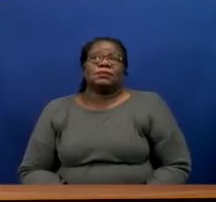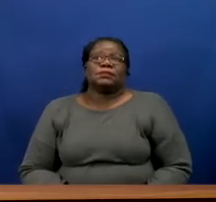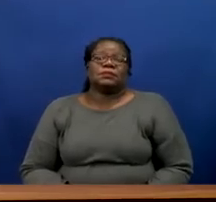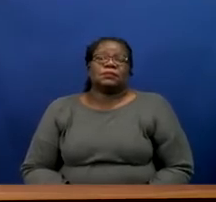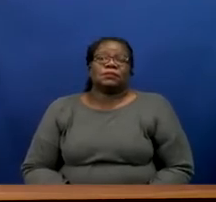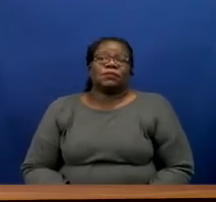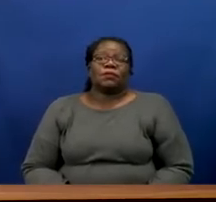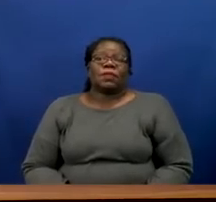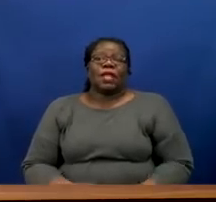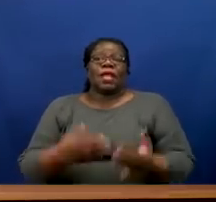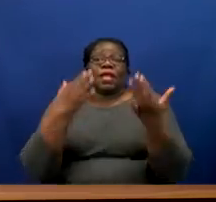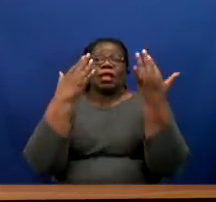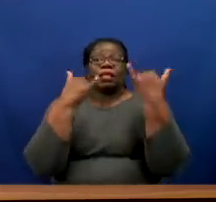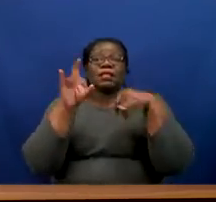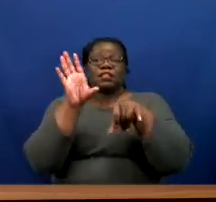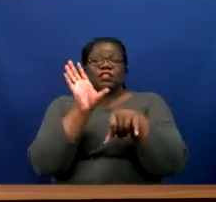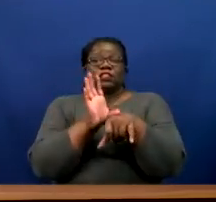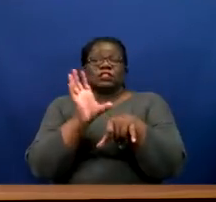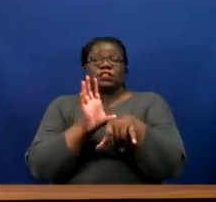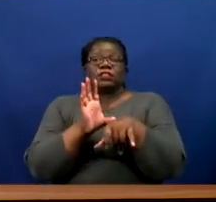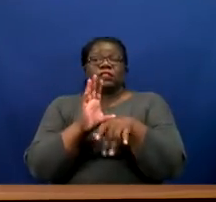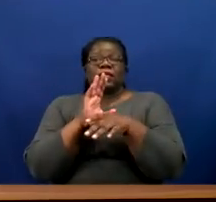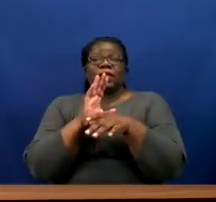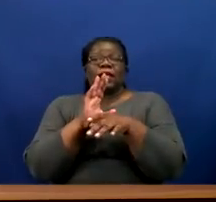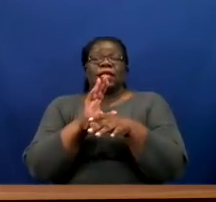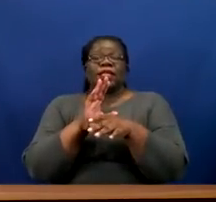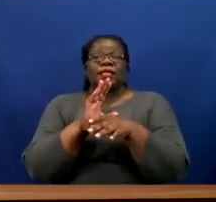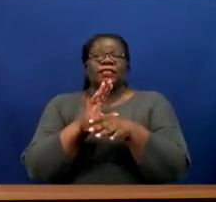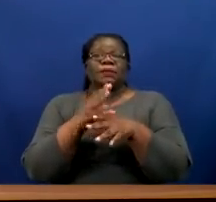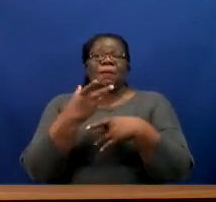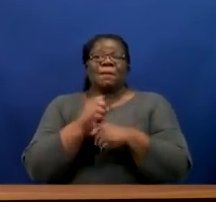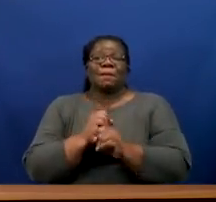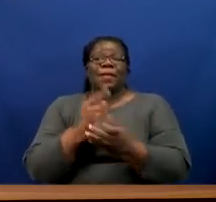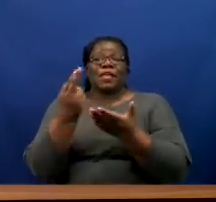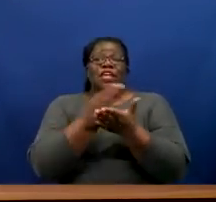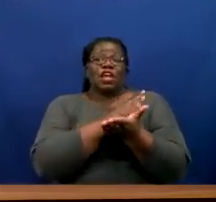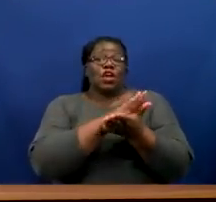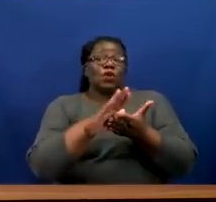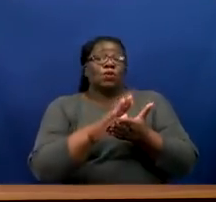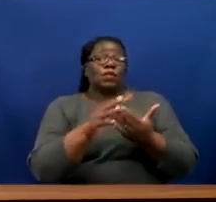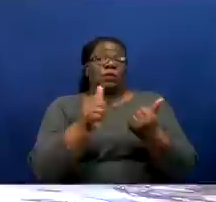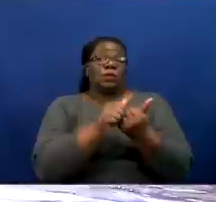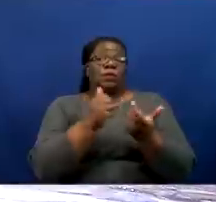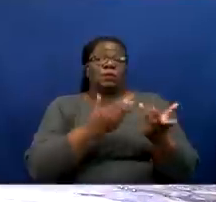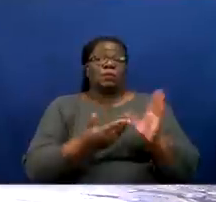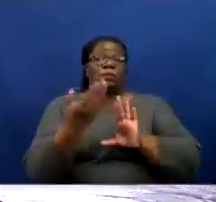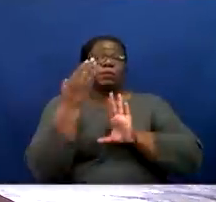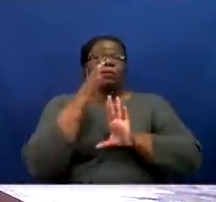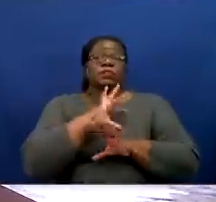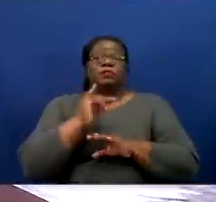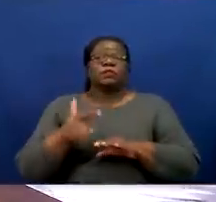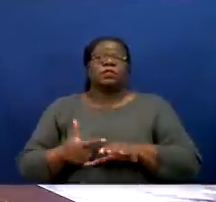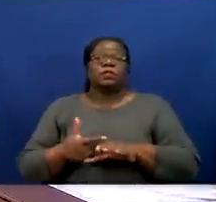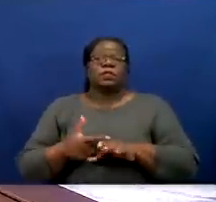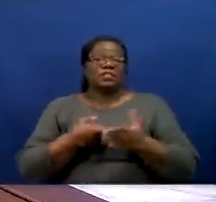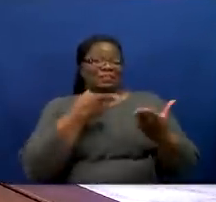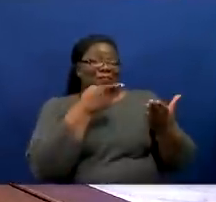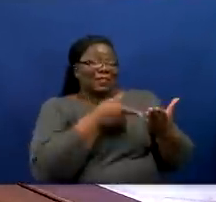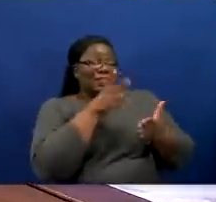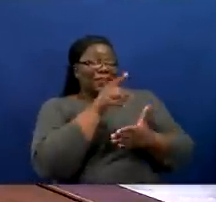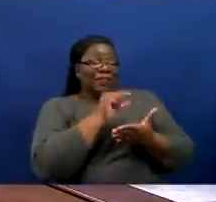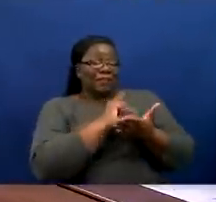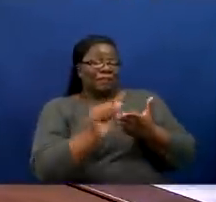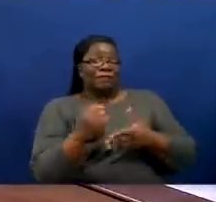That this house has been hallowed by the presence of the Lord. As a matter of fact, it's right there. In